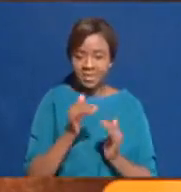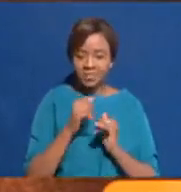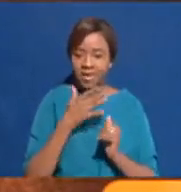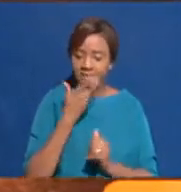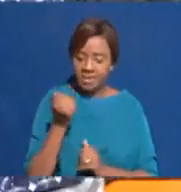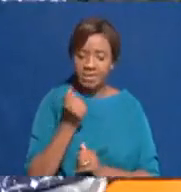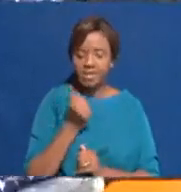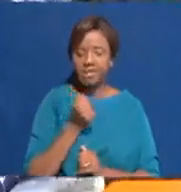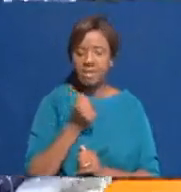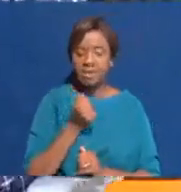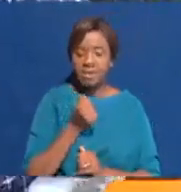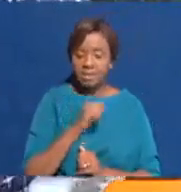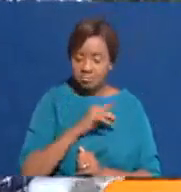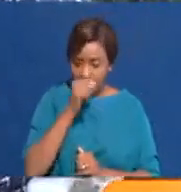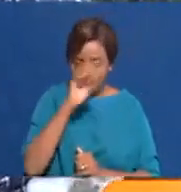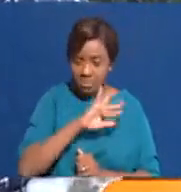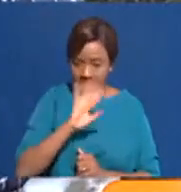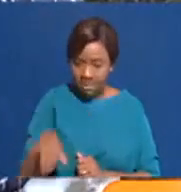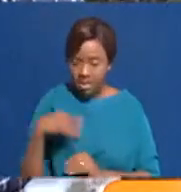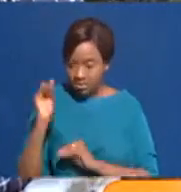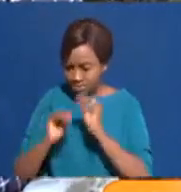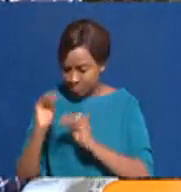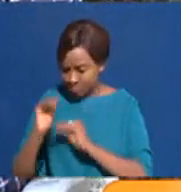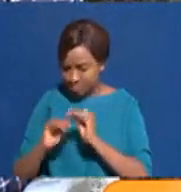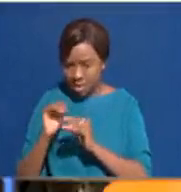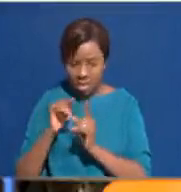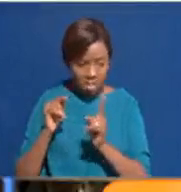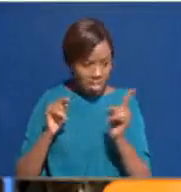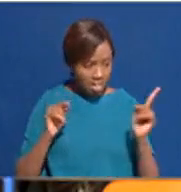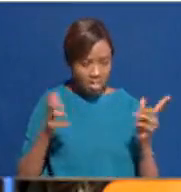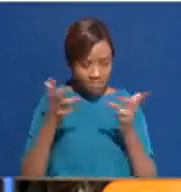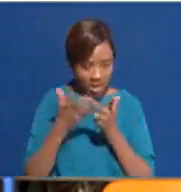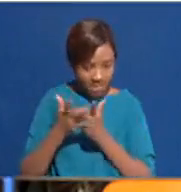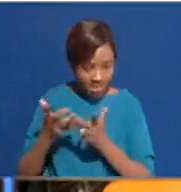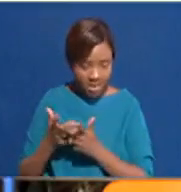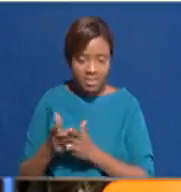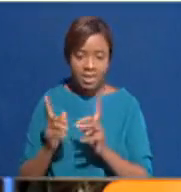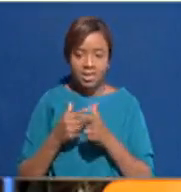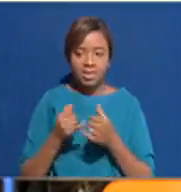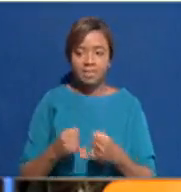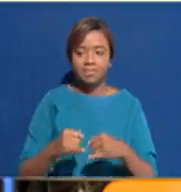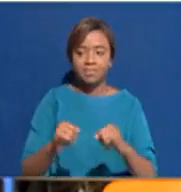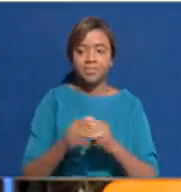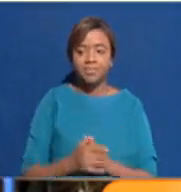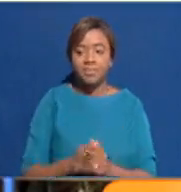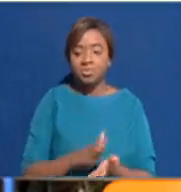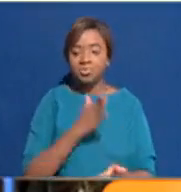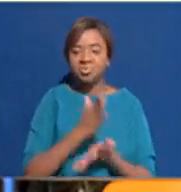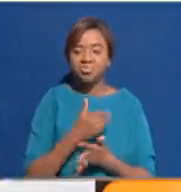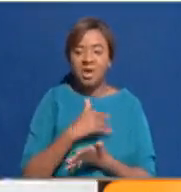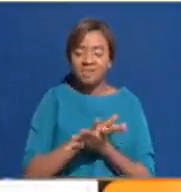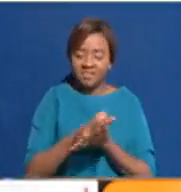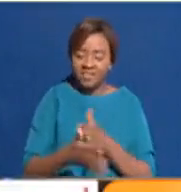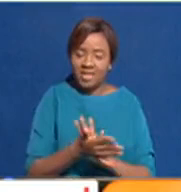the drawing board until all the requirements for the learners are in place. There is completely nothing